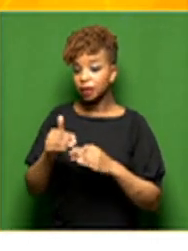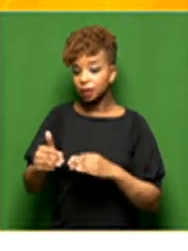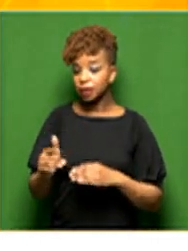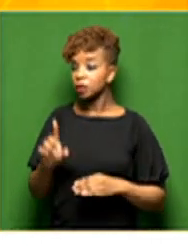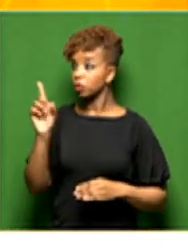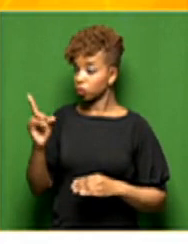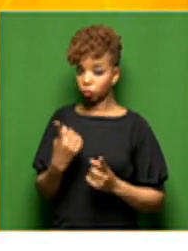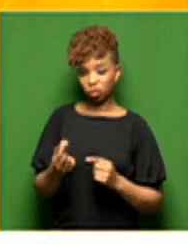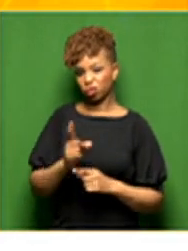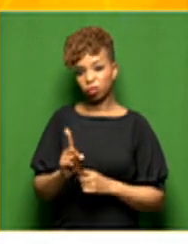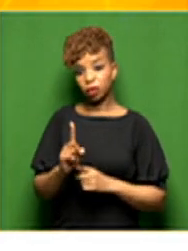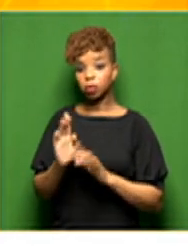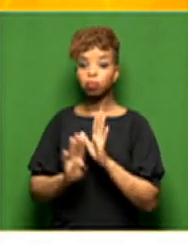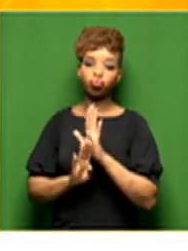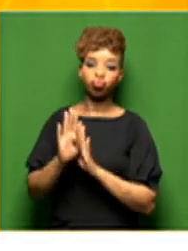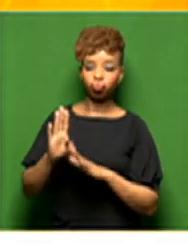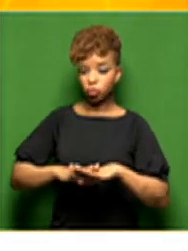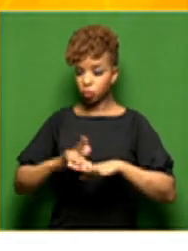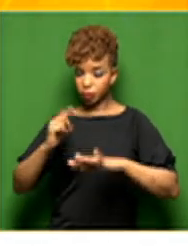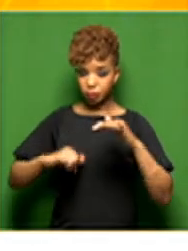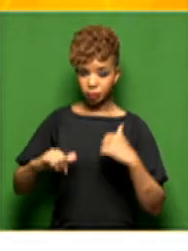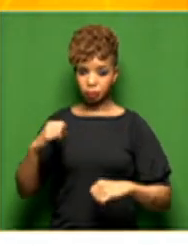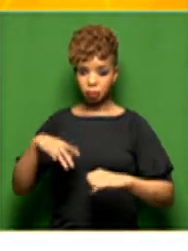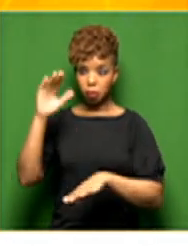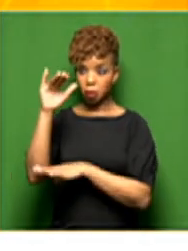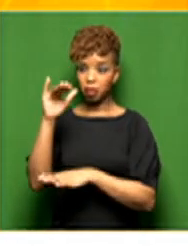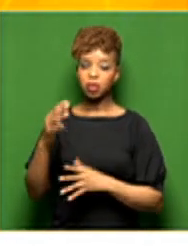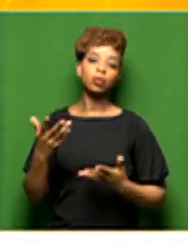your craft even further and take it beyond the borders?